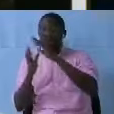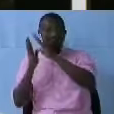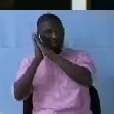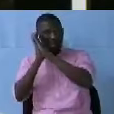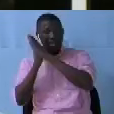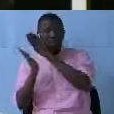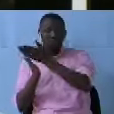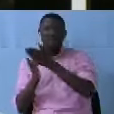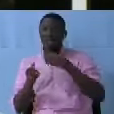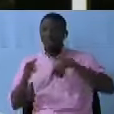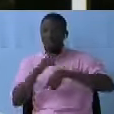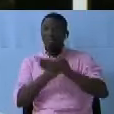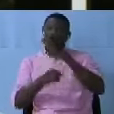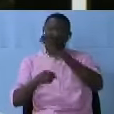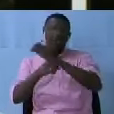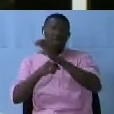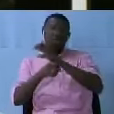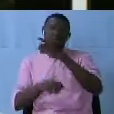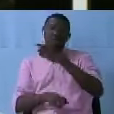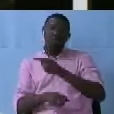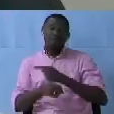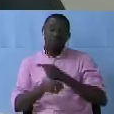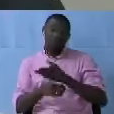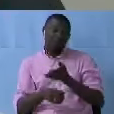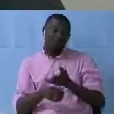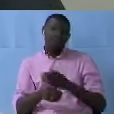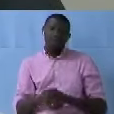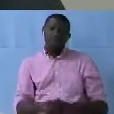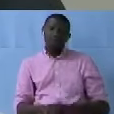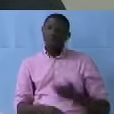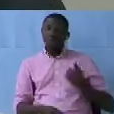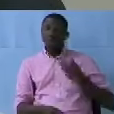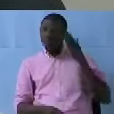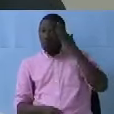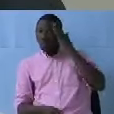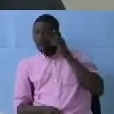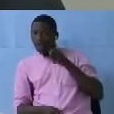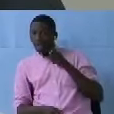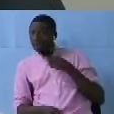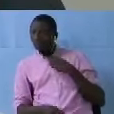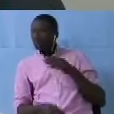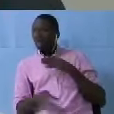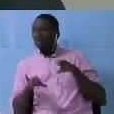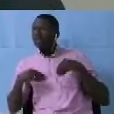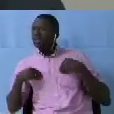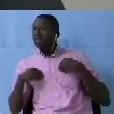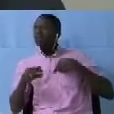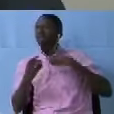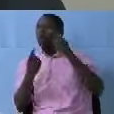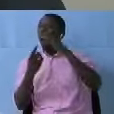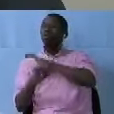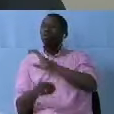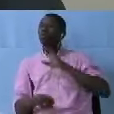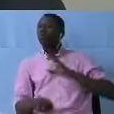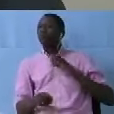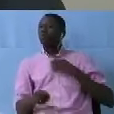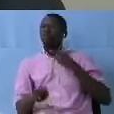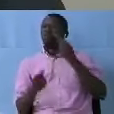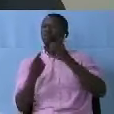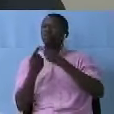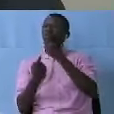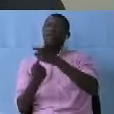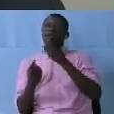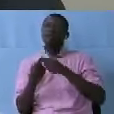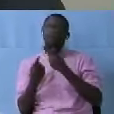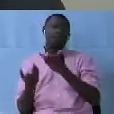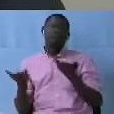ni ñu doon wax nañ ñu nañ fi ci commission bi di wax nañ né sax ngir né luñ leen woné won ci télé yi ben am nañ askan